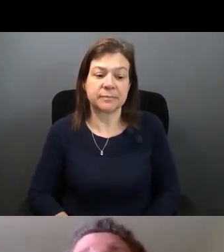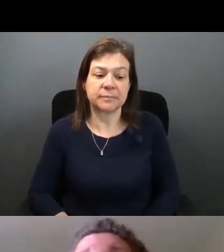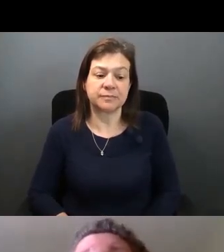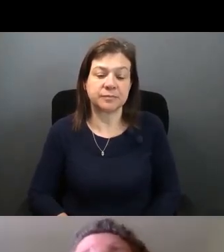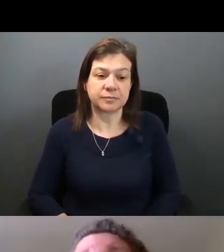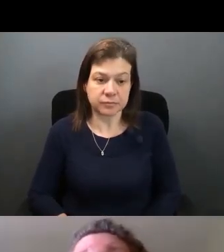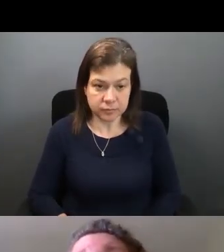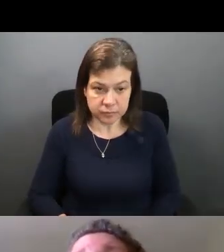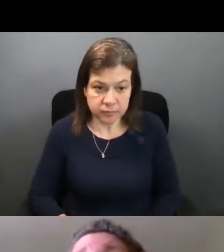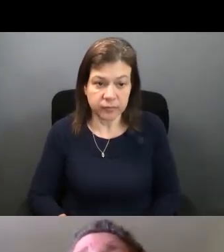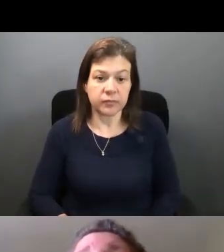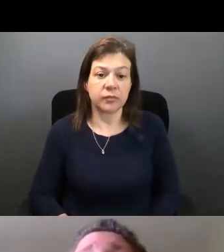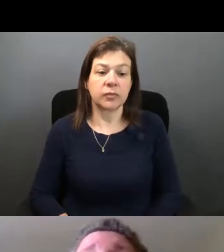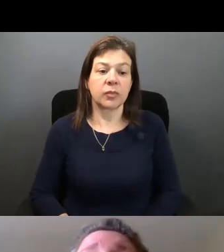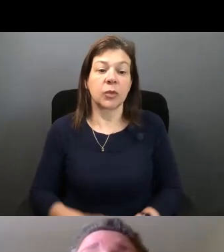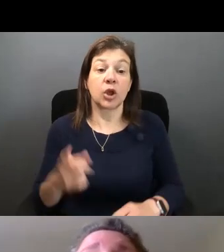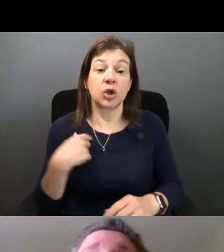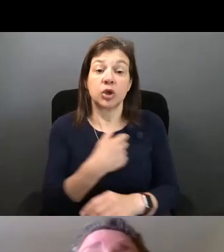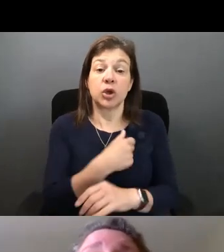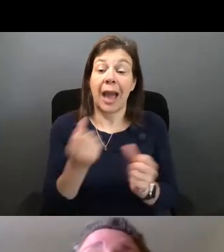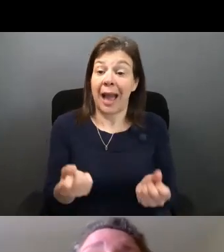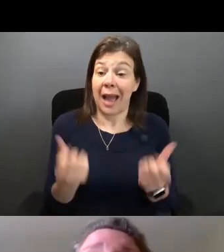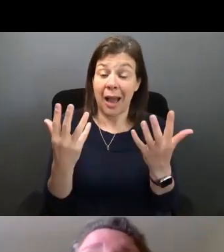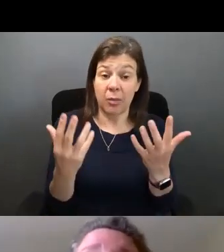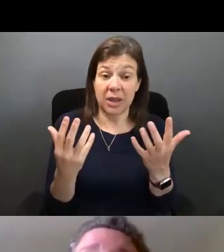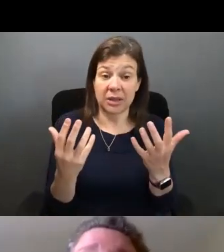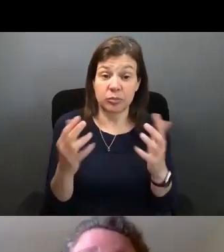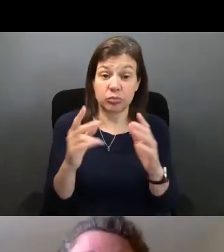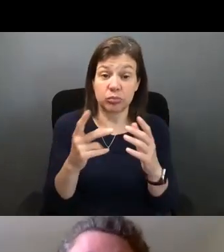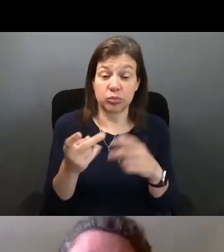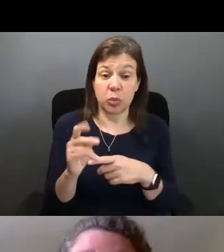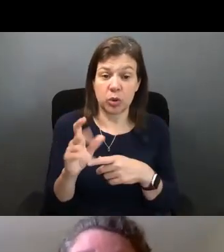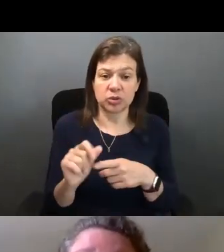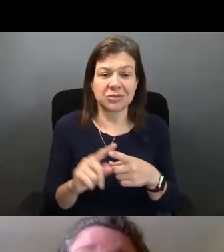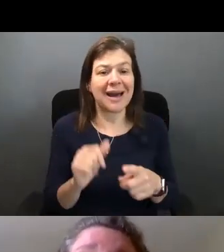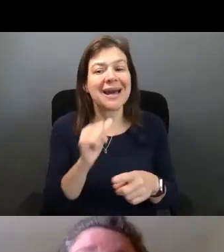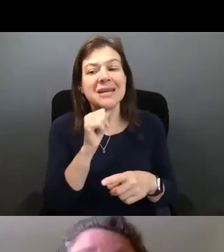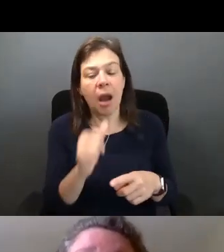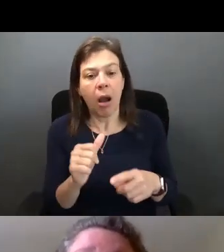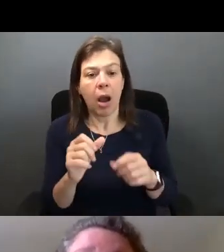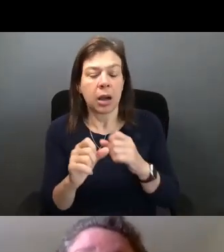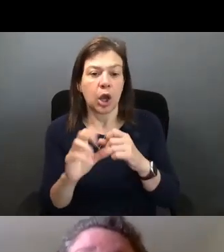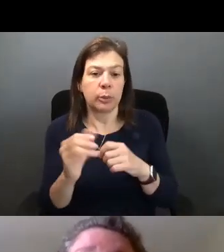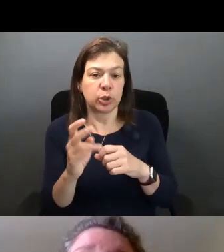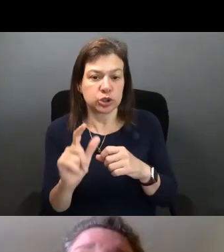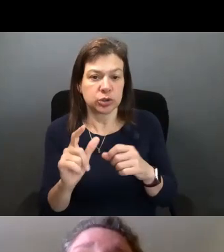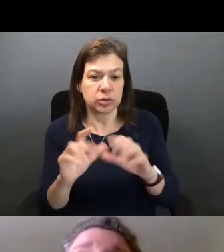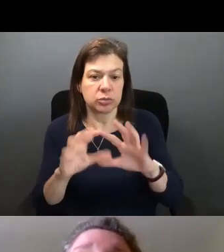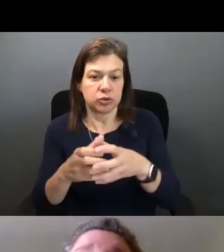How many proposals? A non-commercial entity, such as a nonprofit